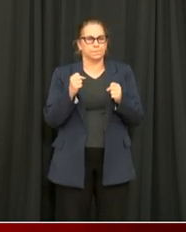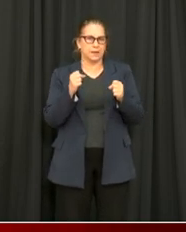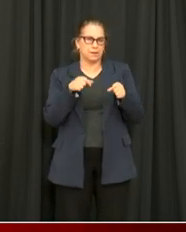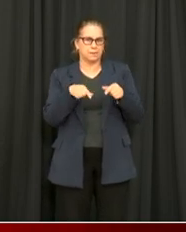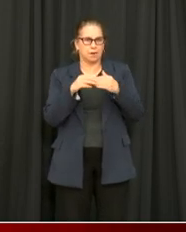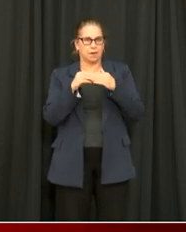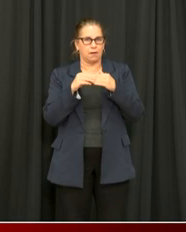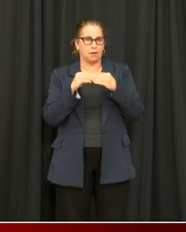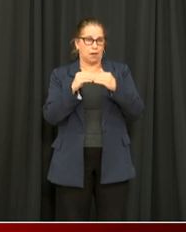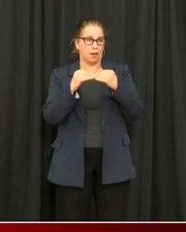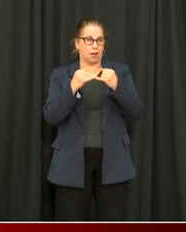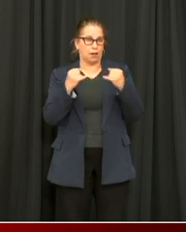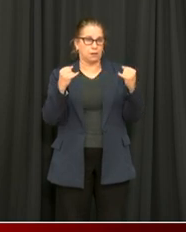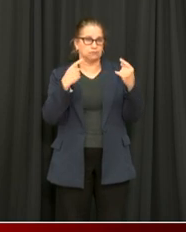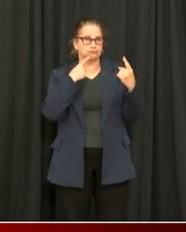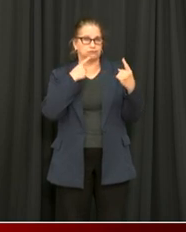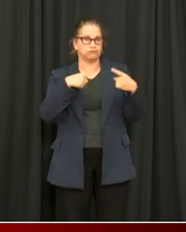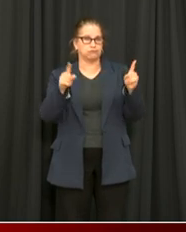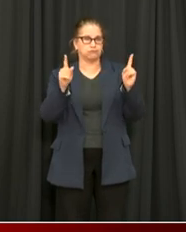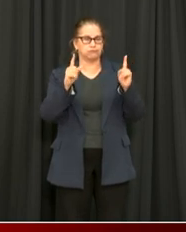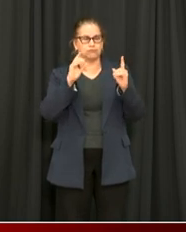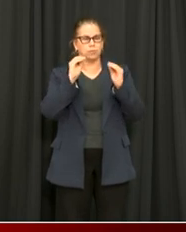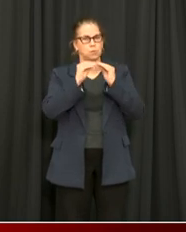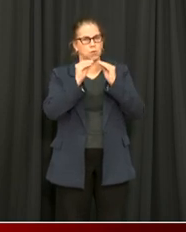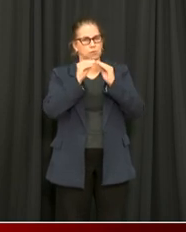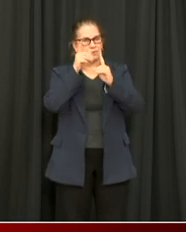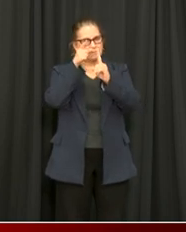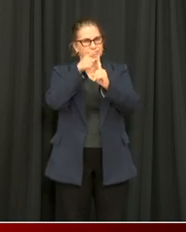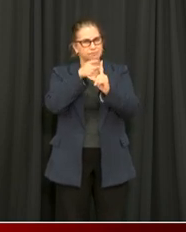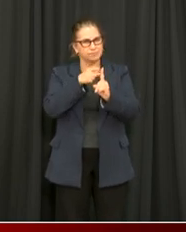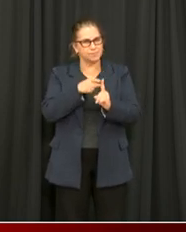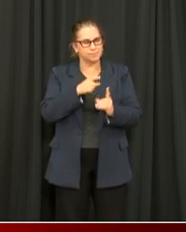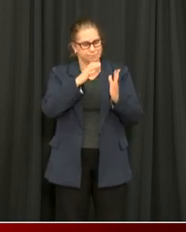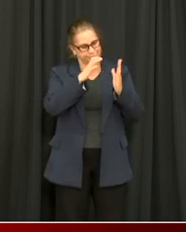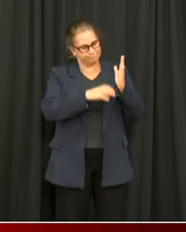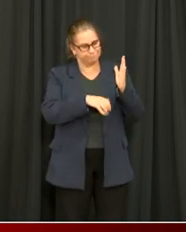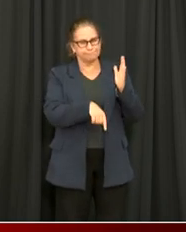this Monday. So here are the guidelines.